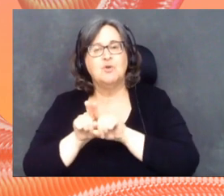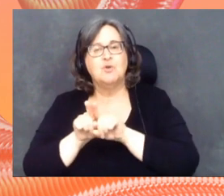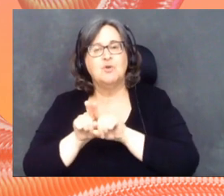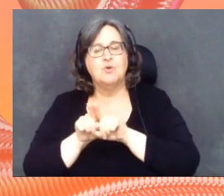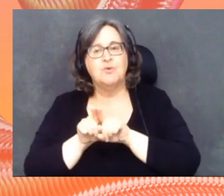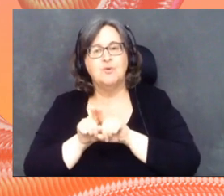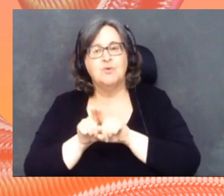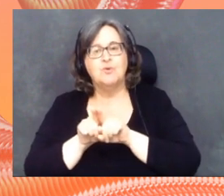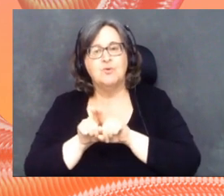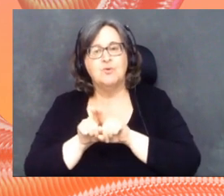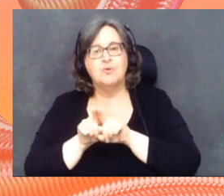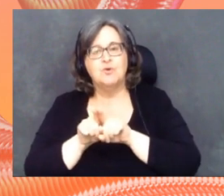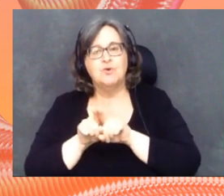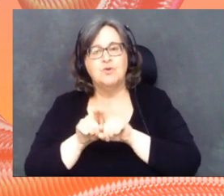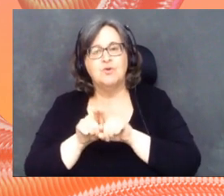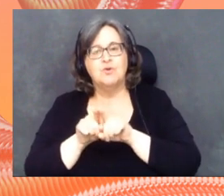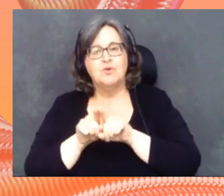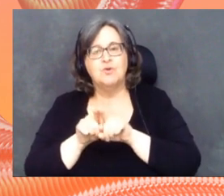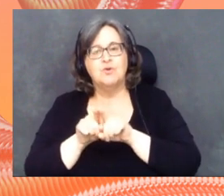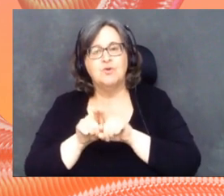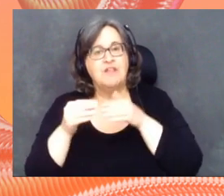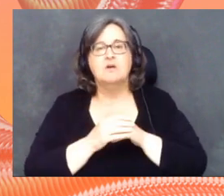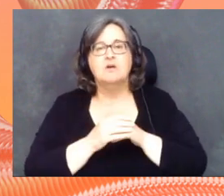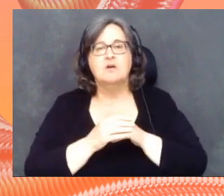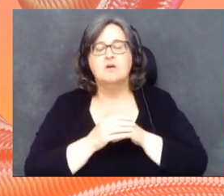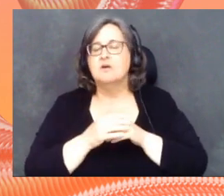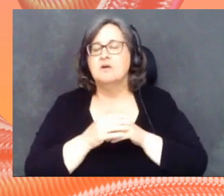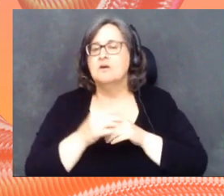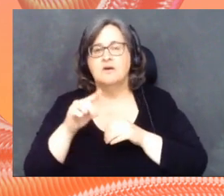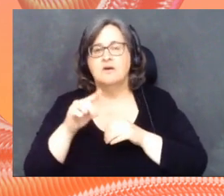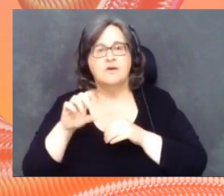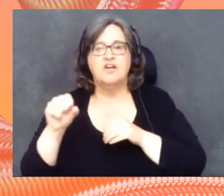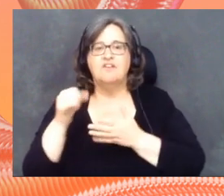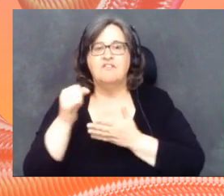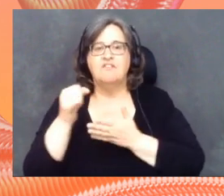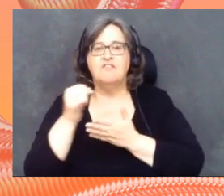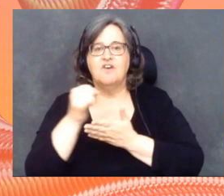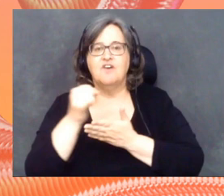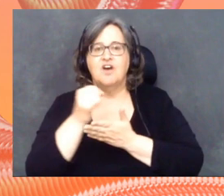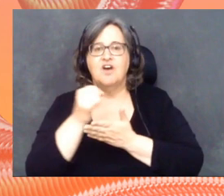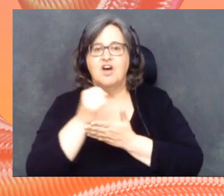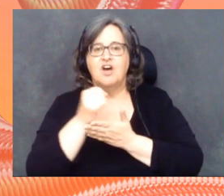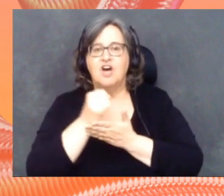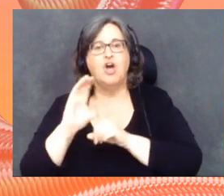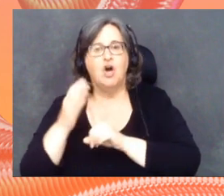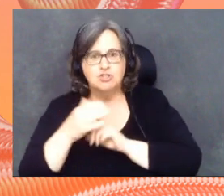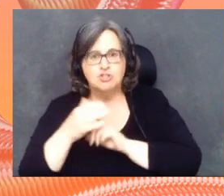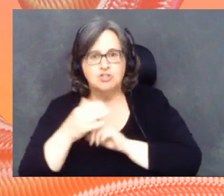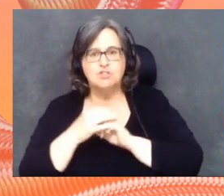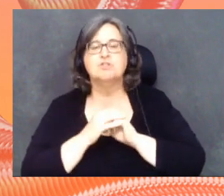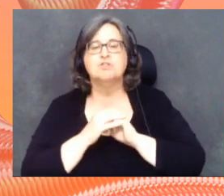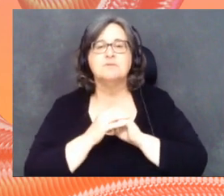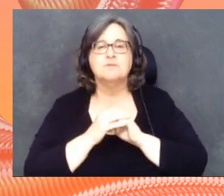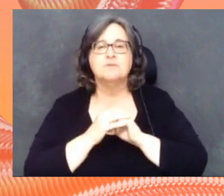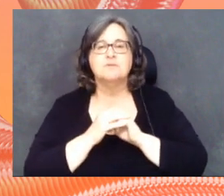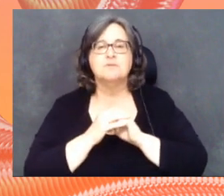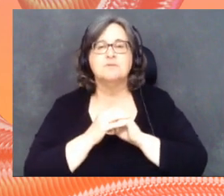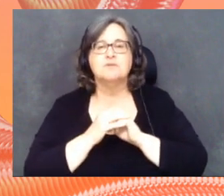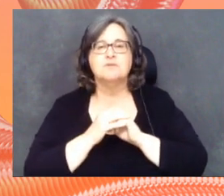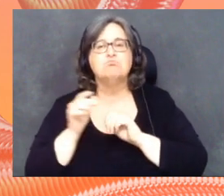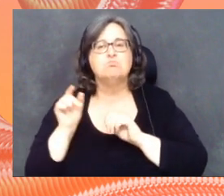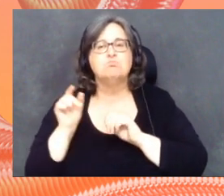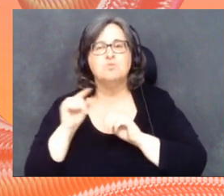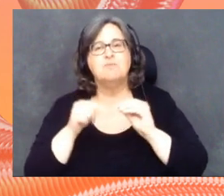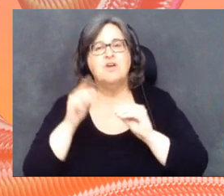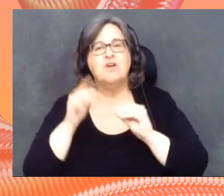the weaver. She's the goddess of arts and culture. And she's all about the